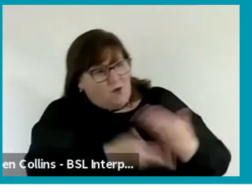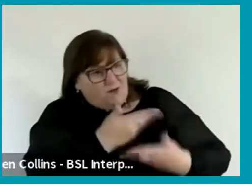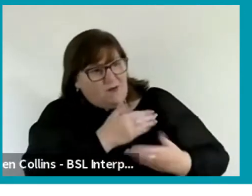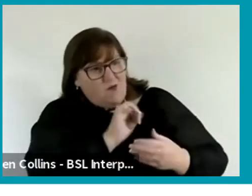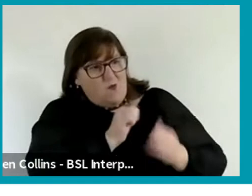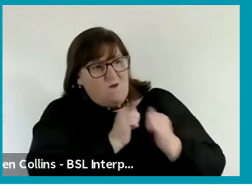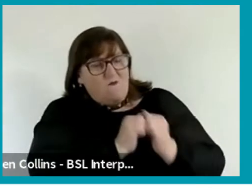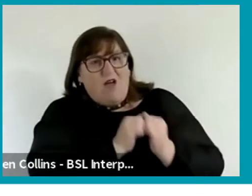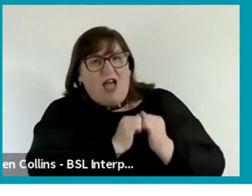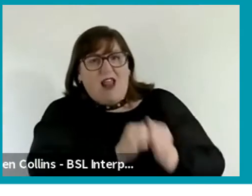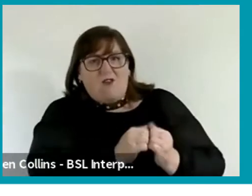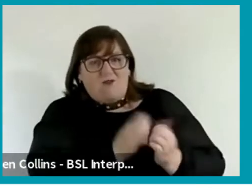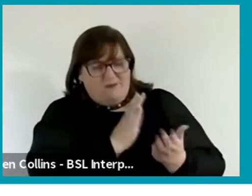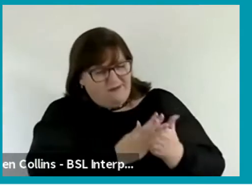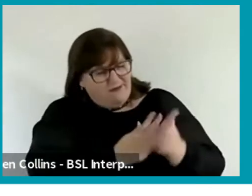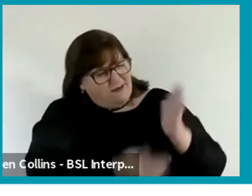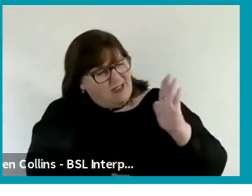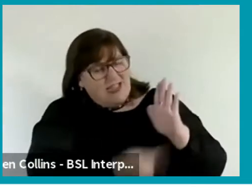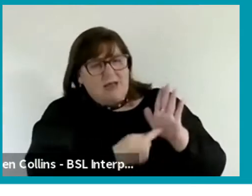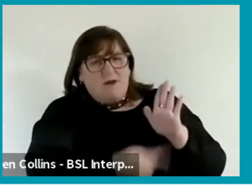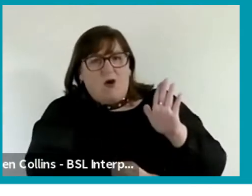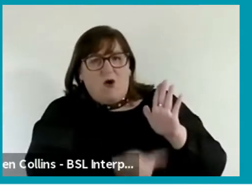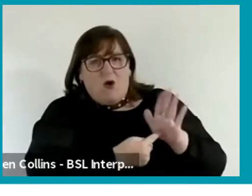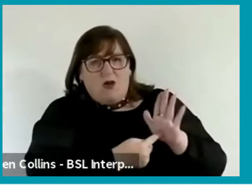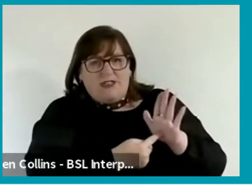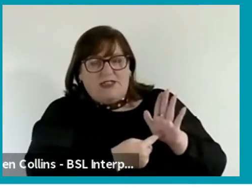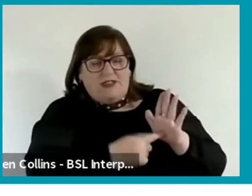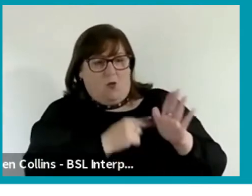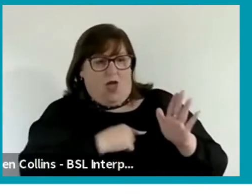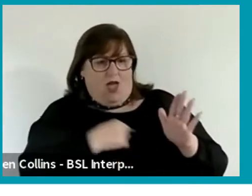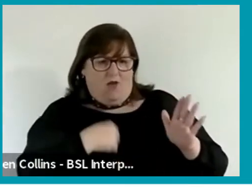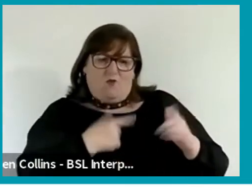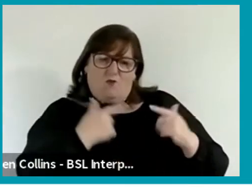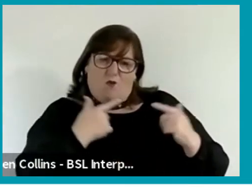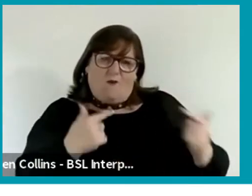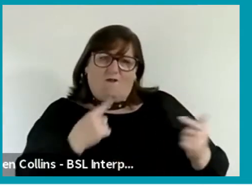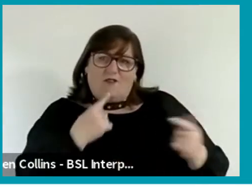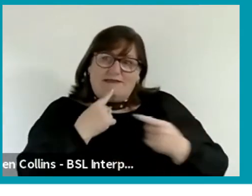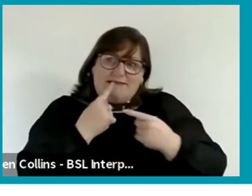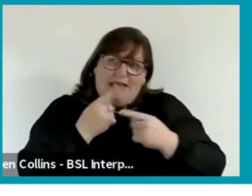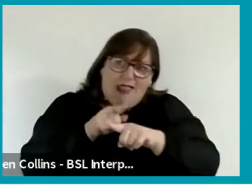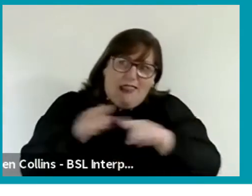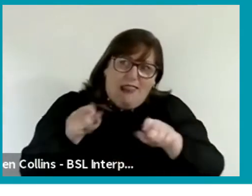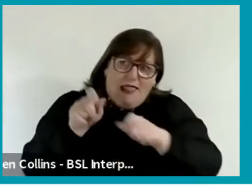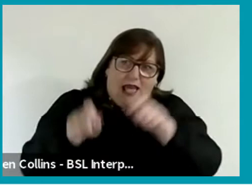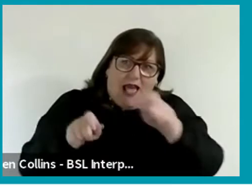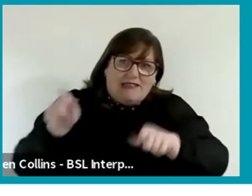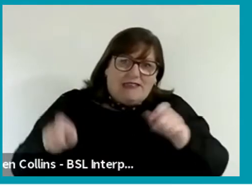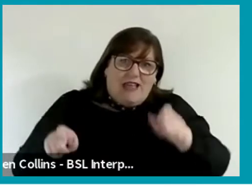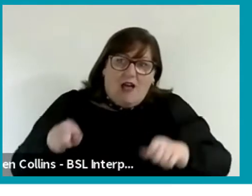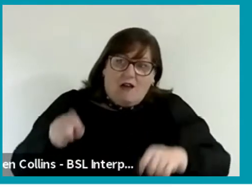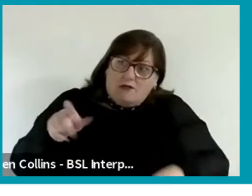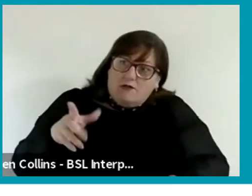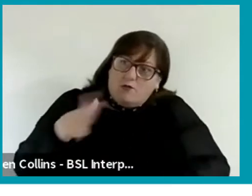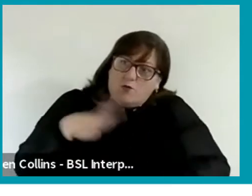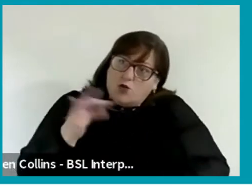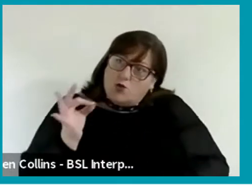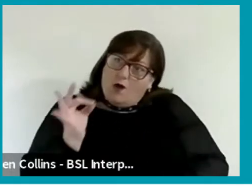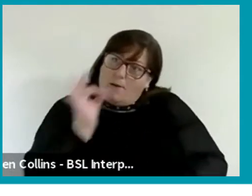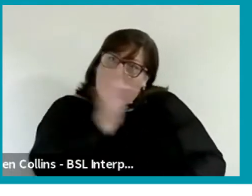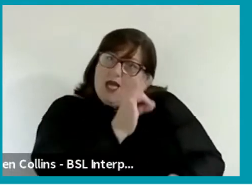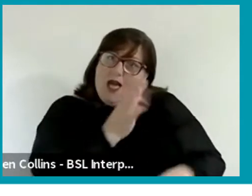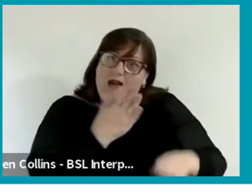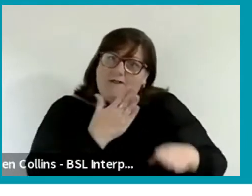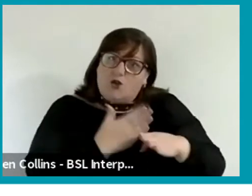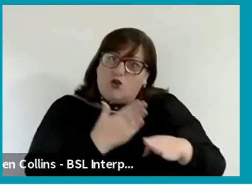so important, isn't it? Because we often say to our candidates, when you are applying for jobs, it's really important that it lines up or it stacks up